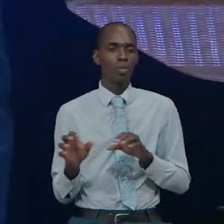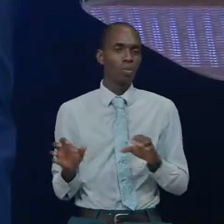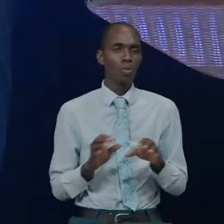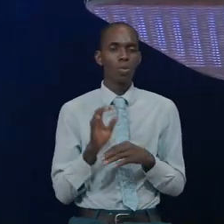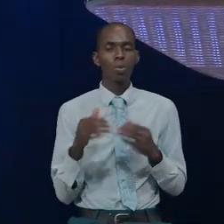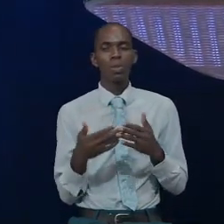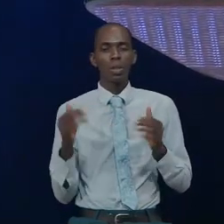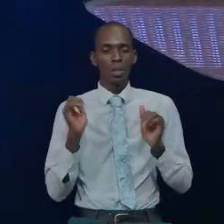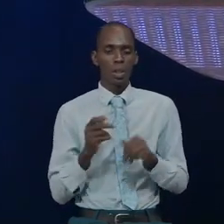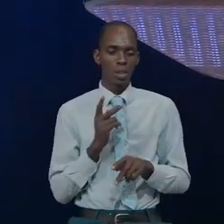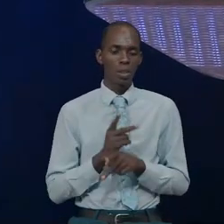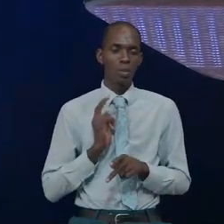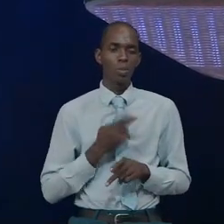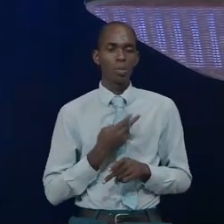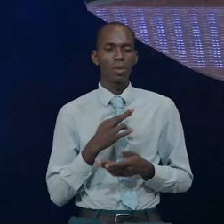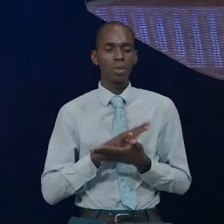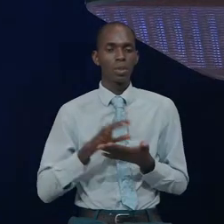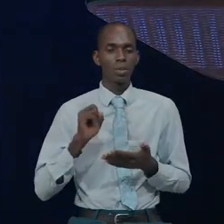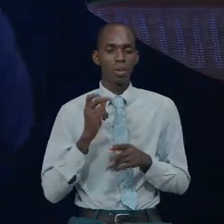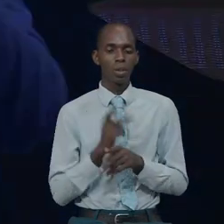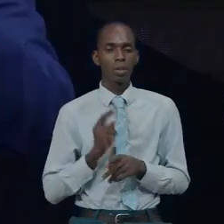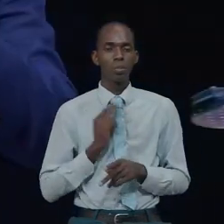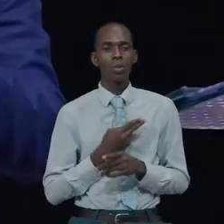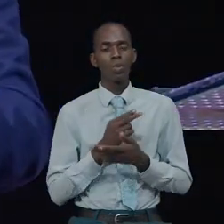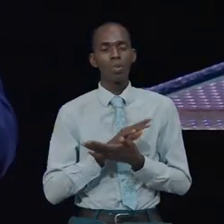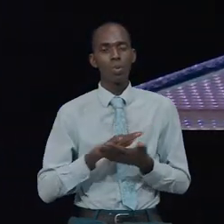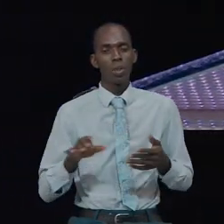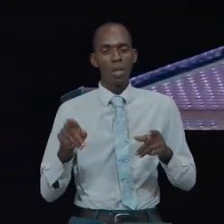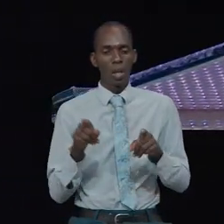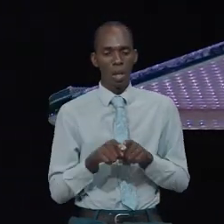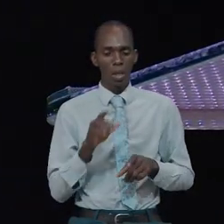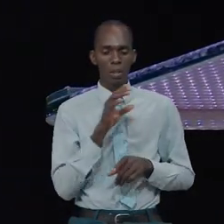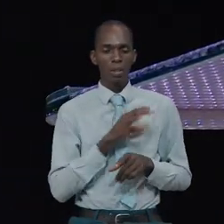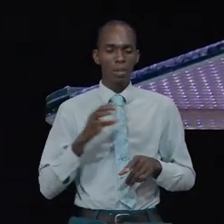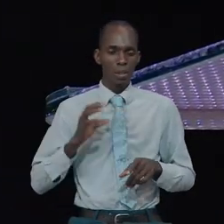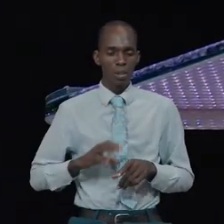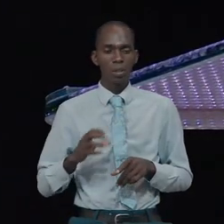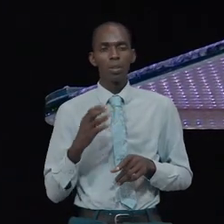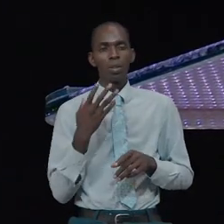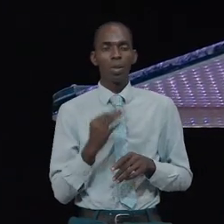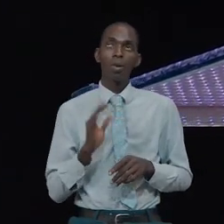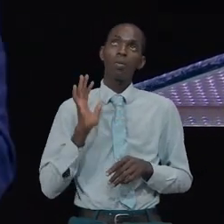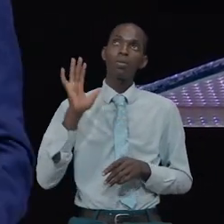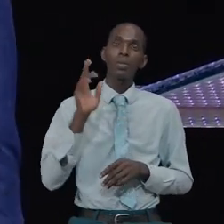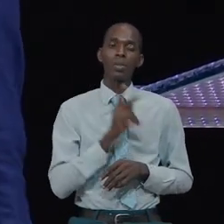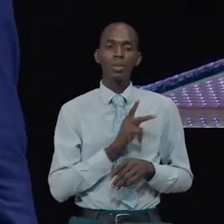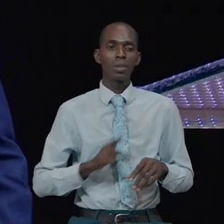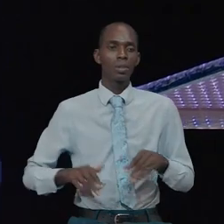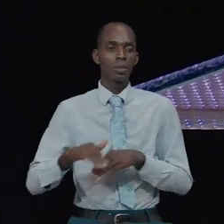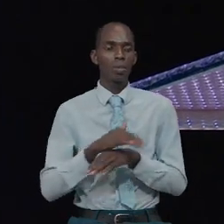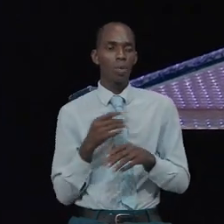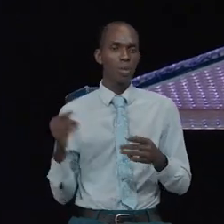us righteous. He can keep us holy as citizens and saints in his kingdom until